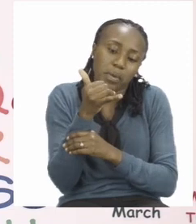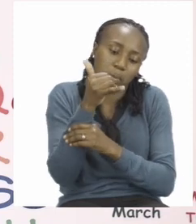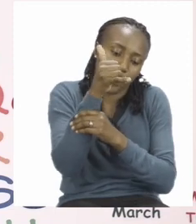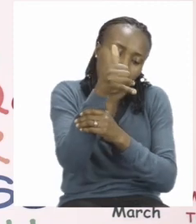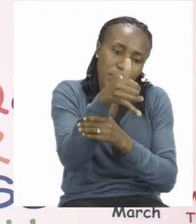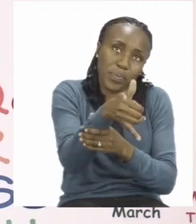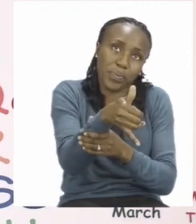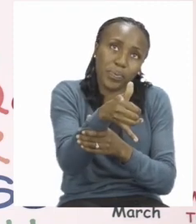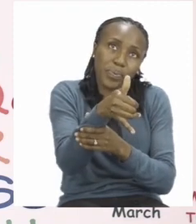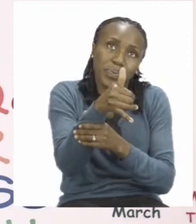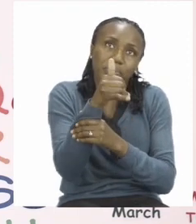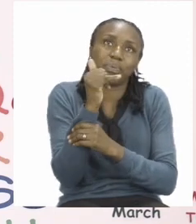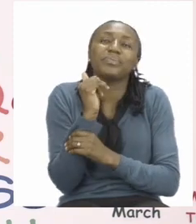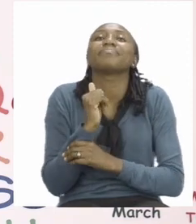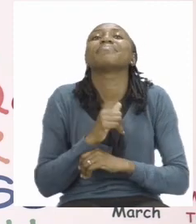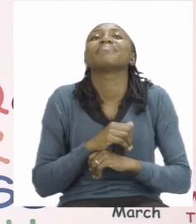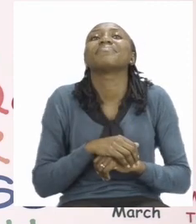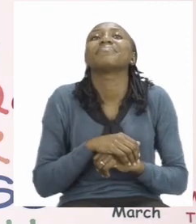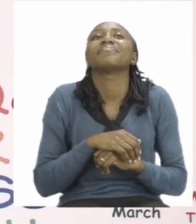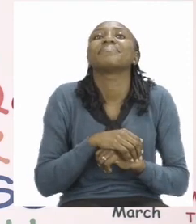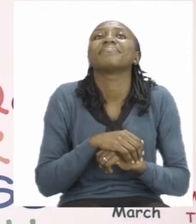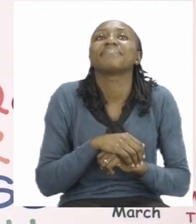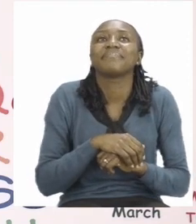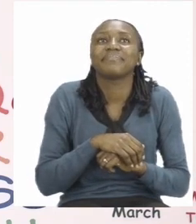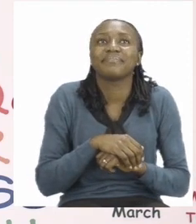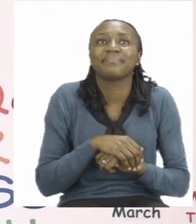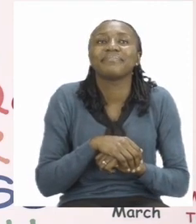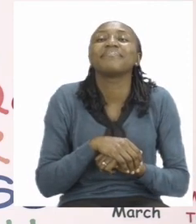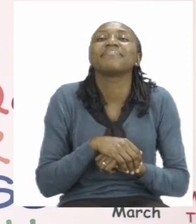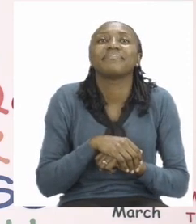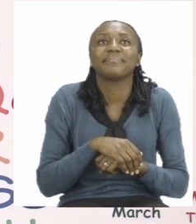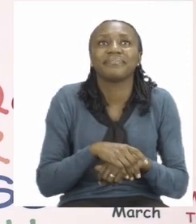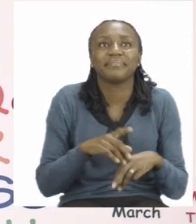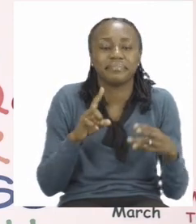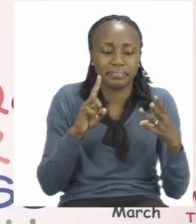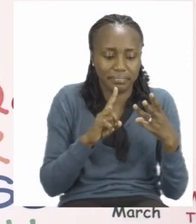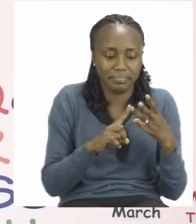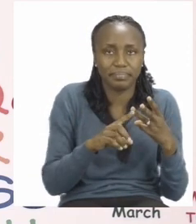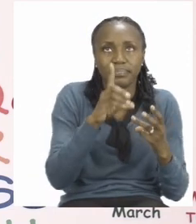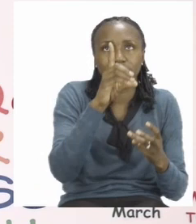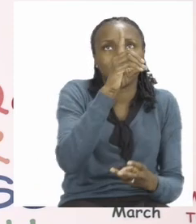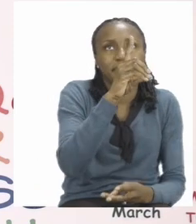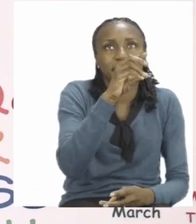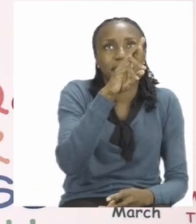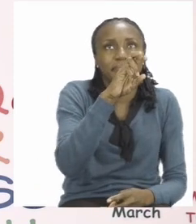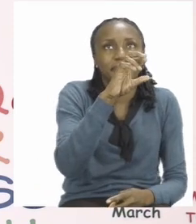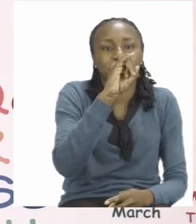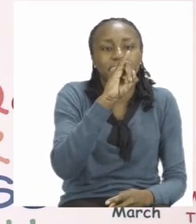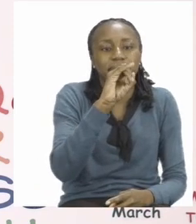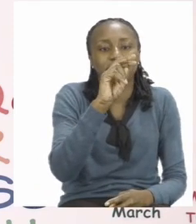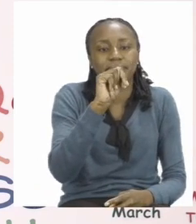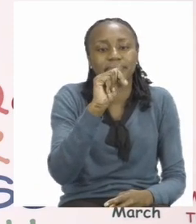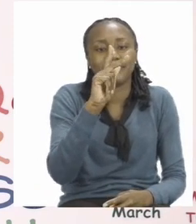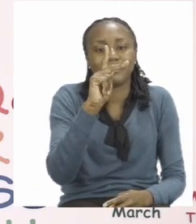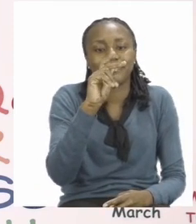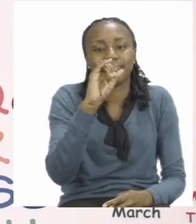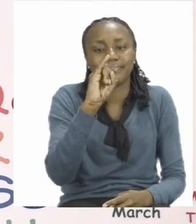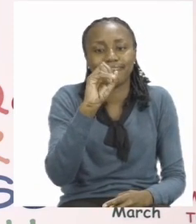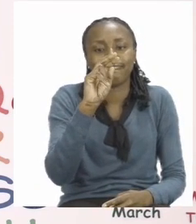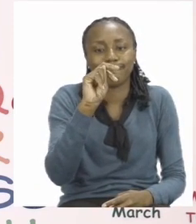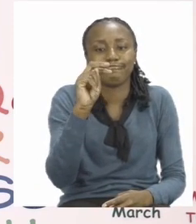because remember they need water too. Well done. The next word we have is